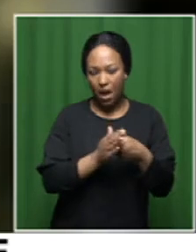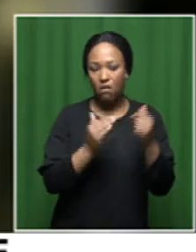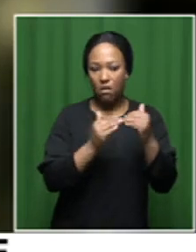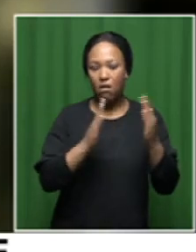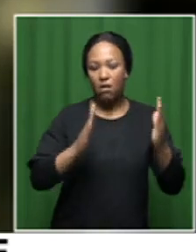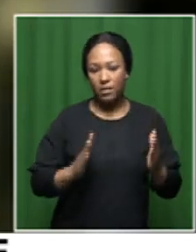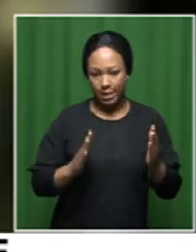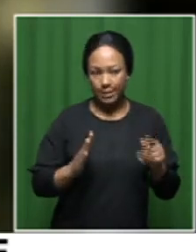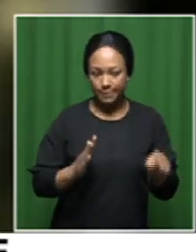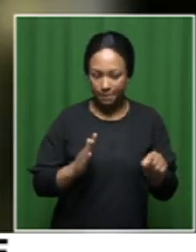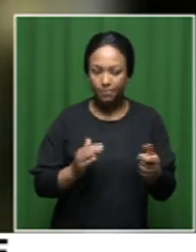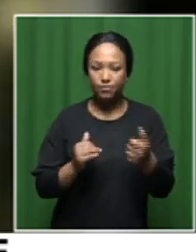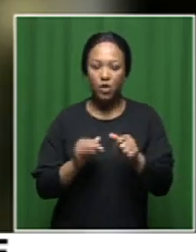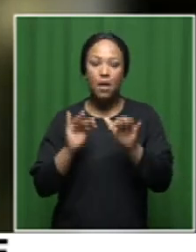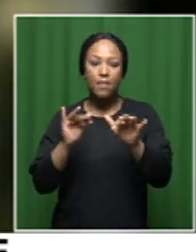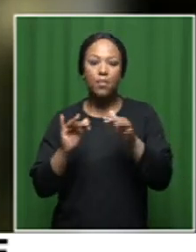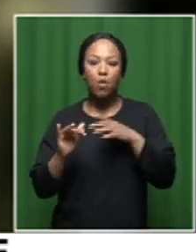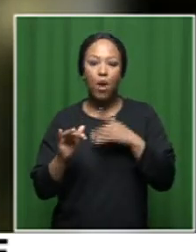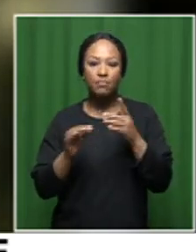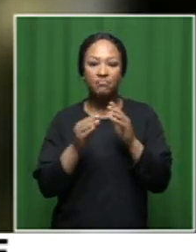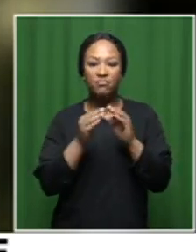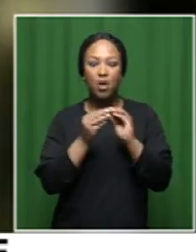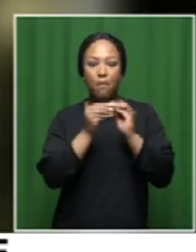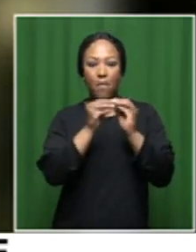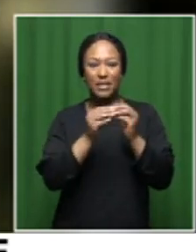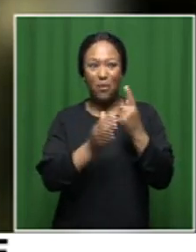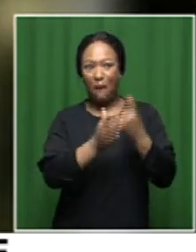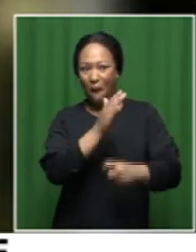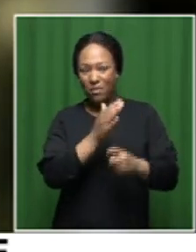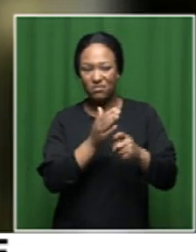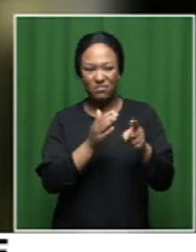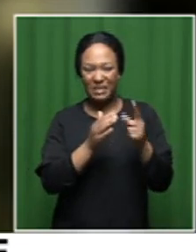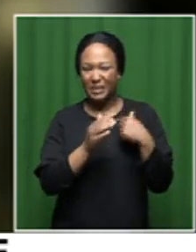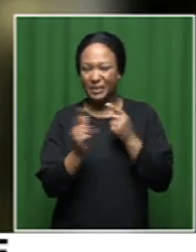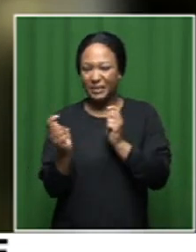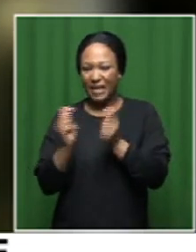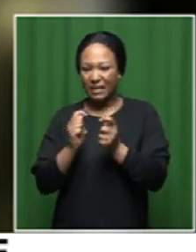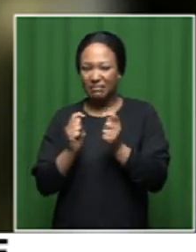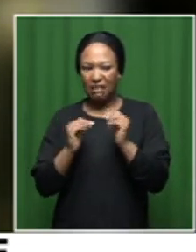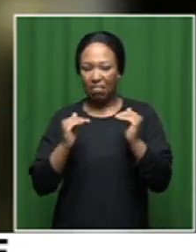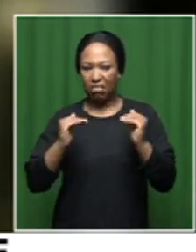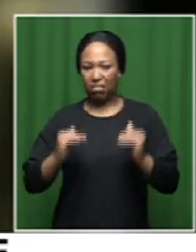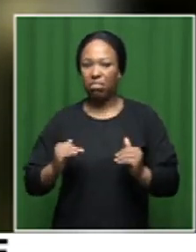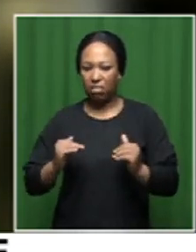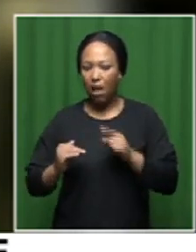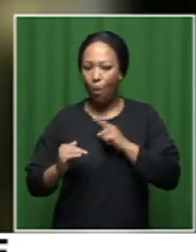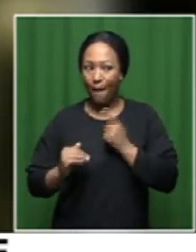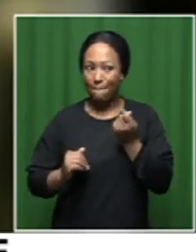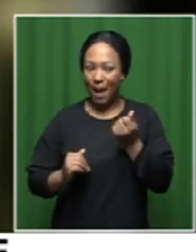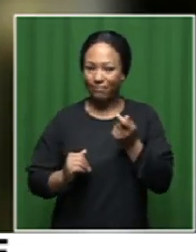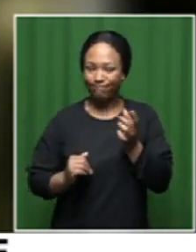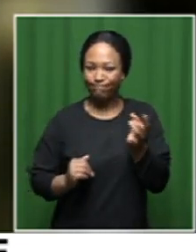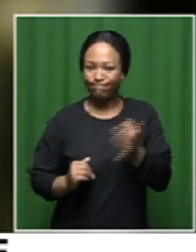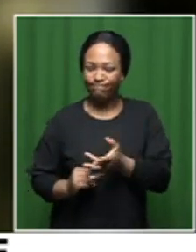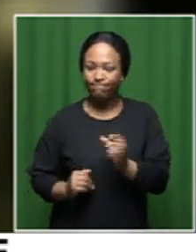market, as well as people downgrading their properties from a cost perspective. As costs increase, rates of taxes, levies, and interest